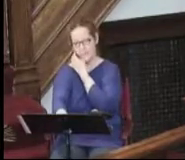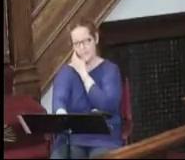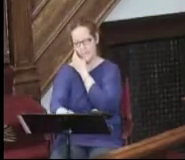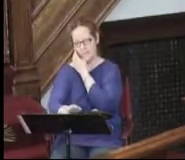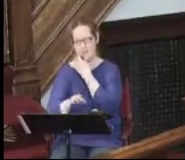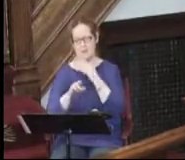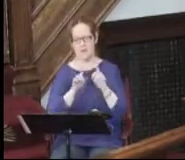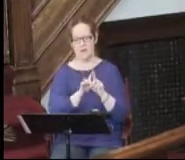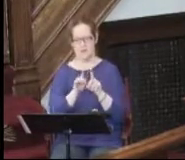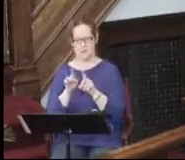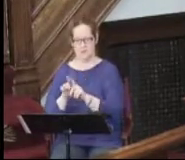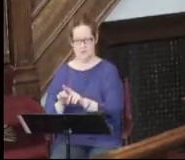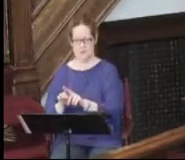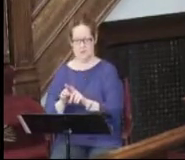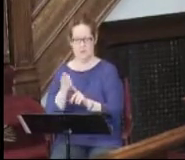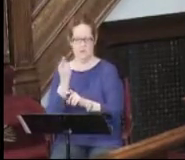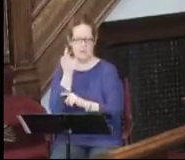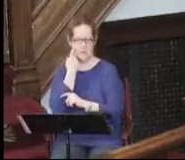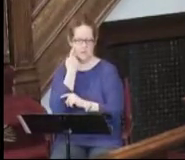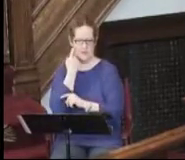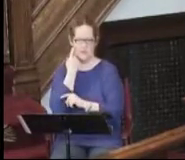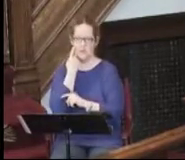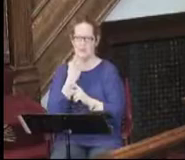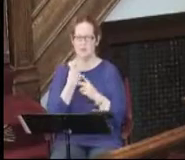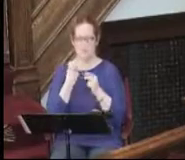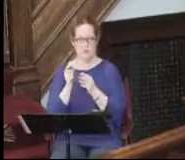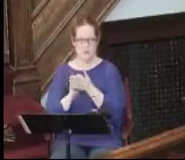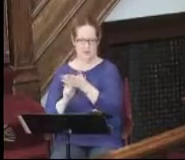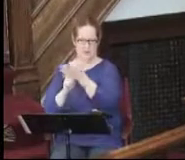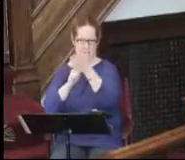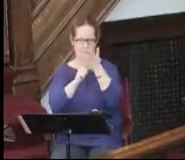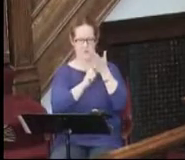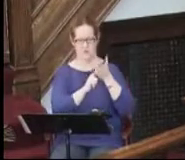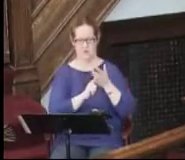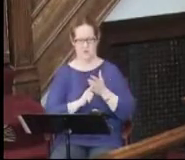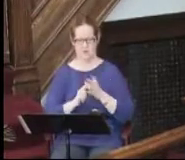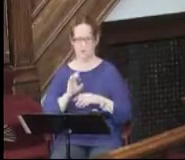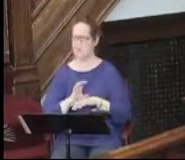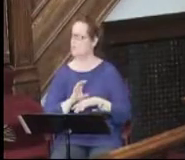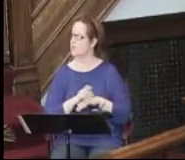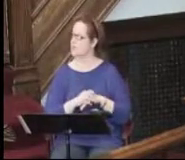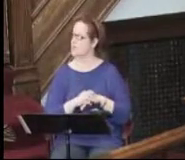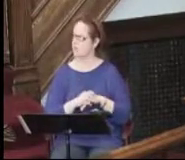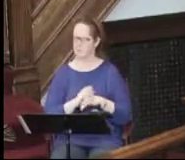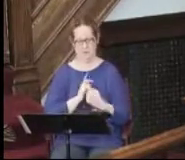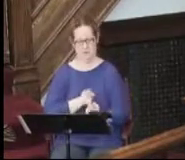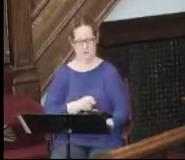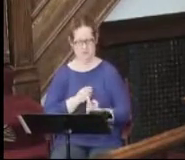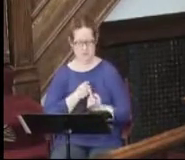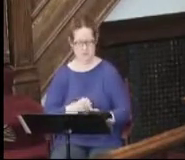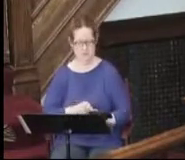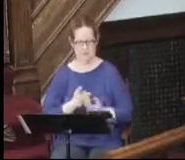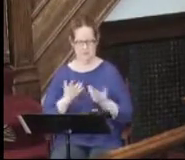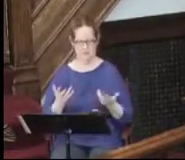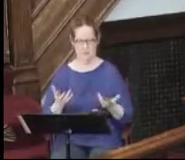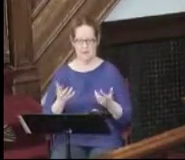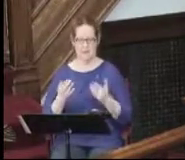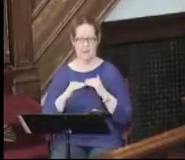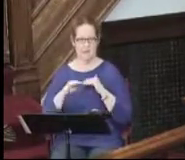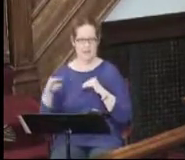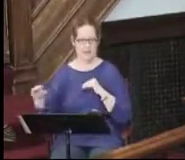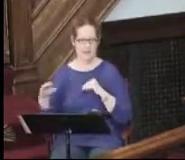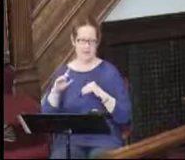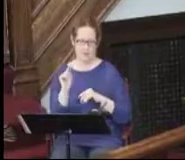We also, recently, when we were doing our renovations, we wrestled with the issue of the main floor